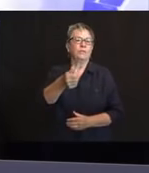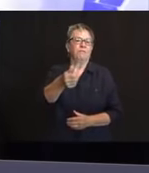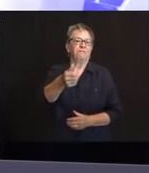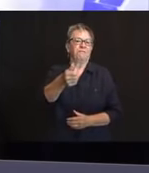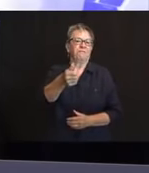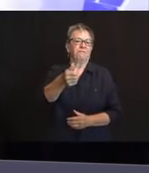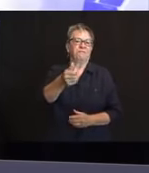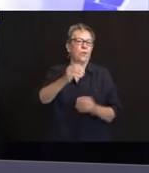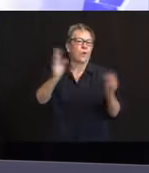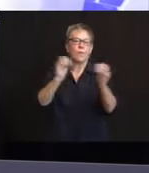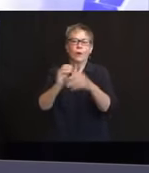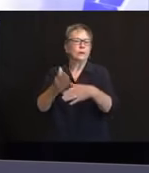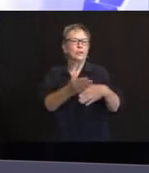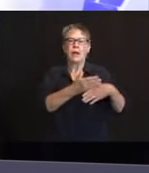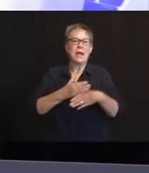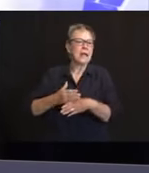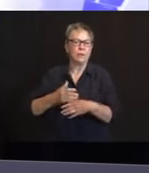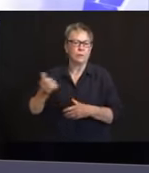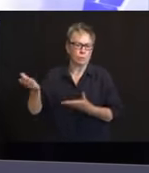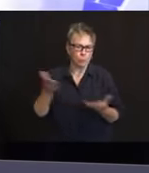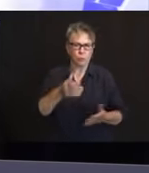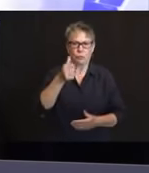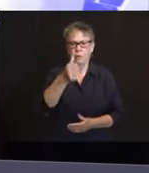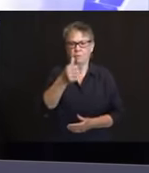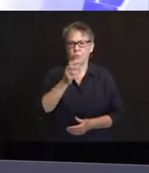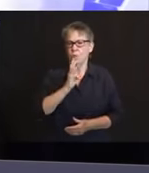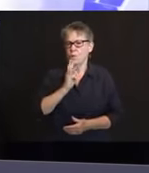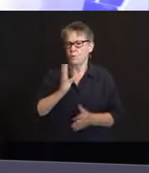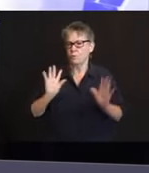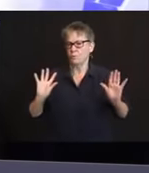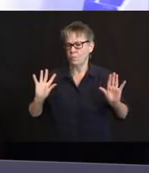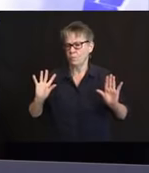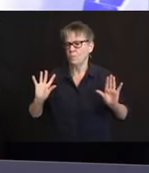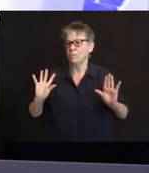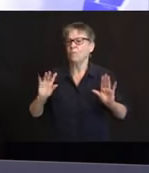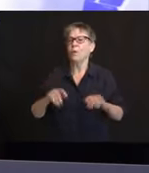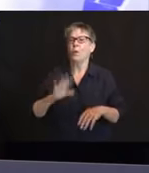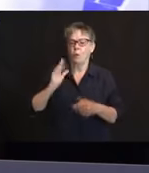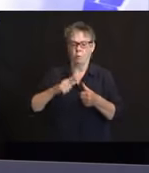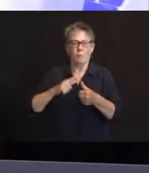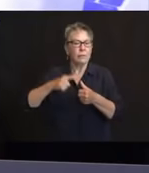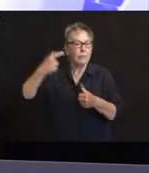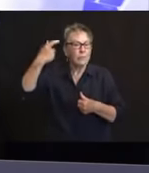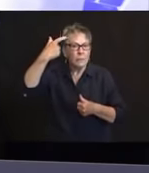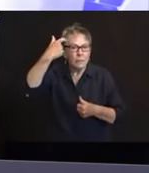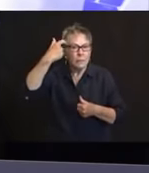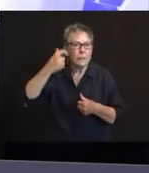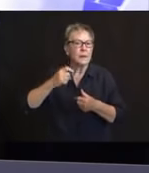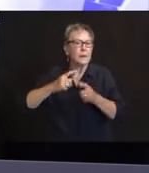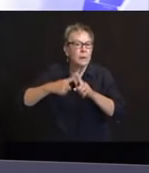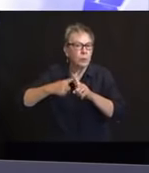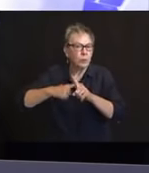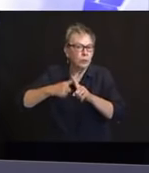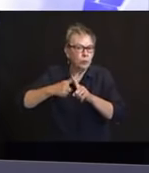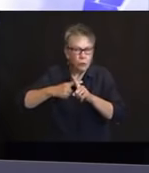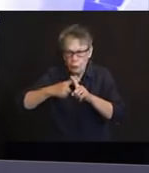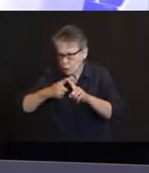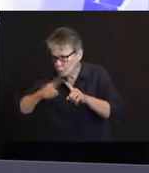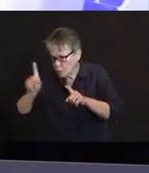prior to practices and games. If an individual has symptoms, they obviously cannot participate in